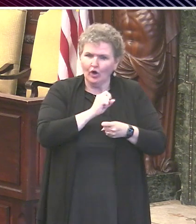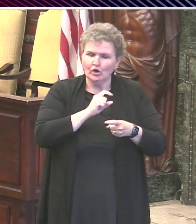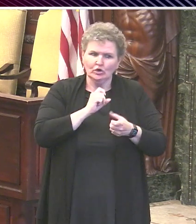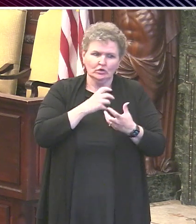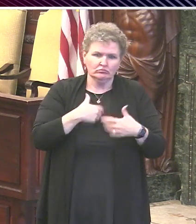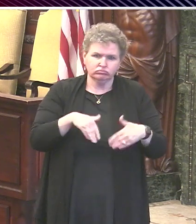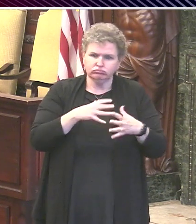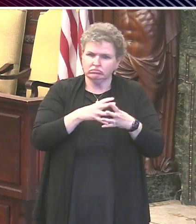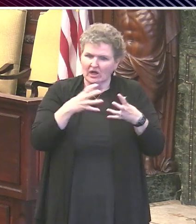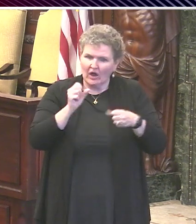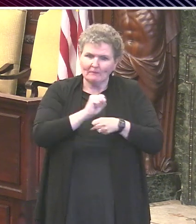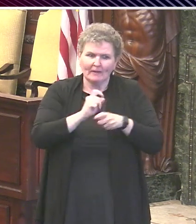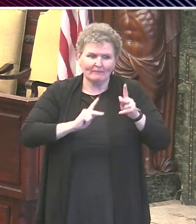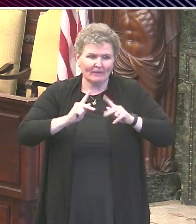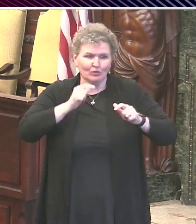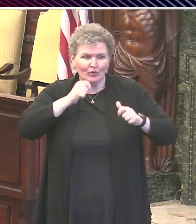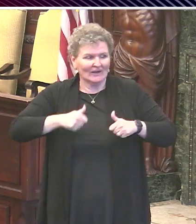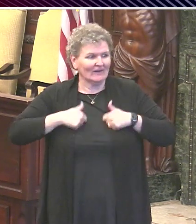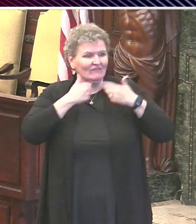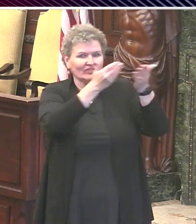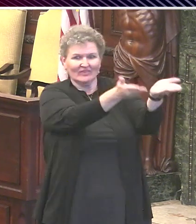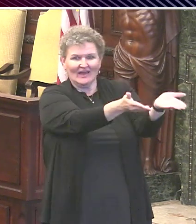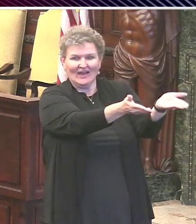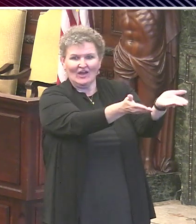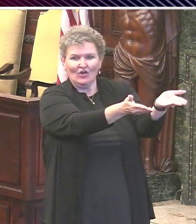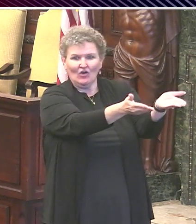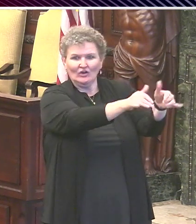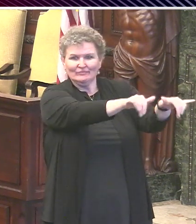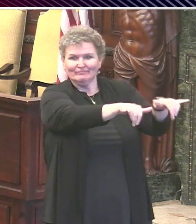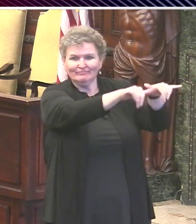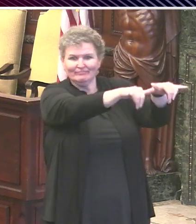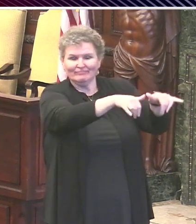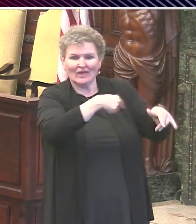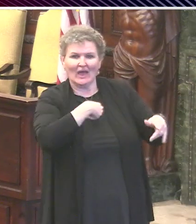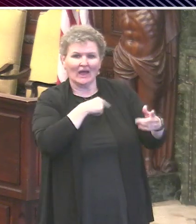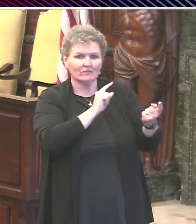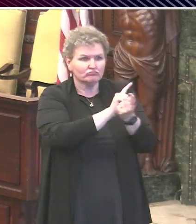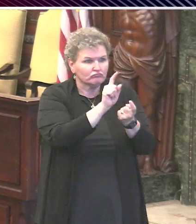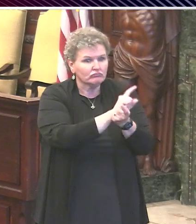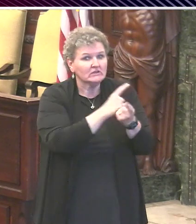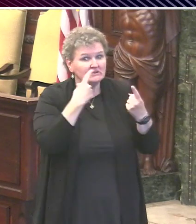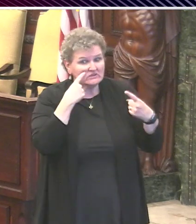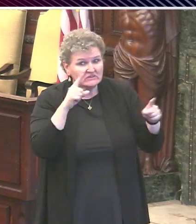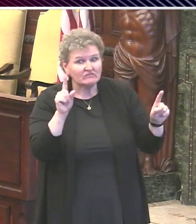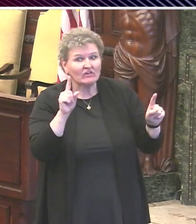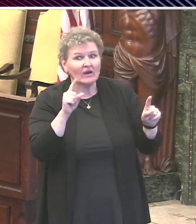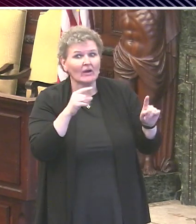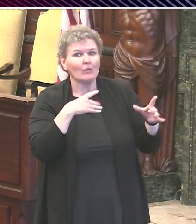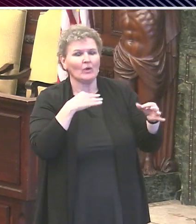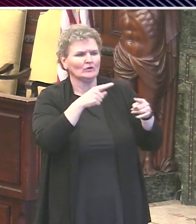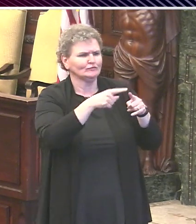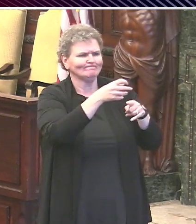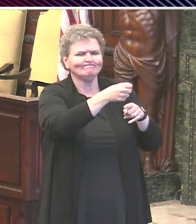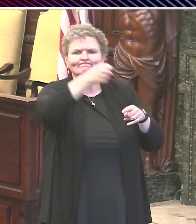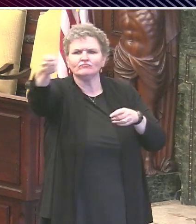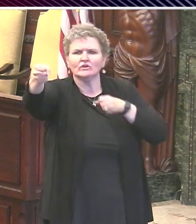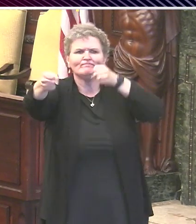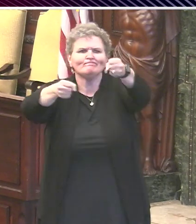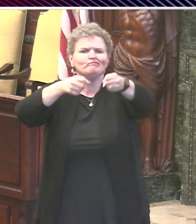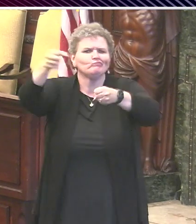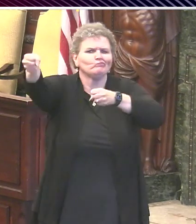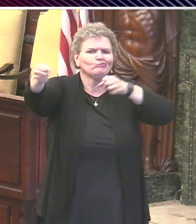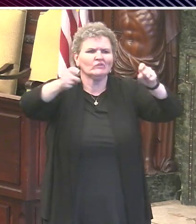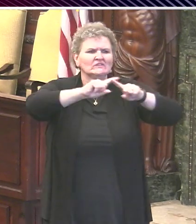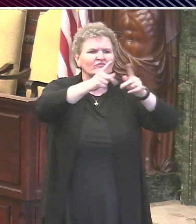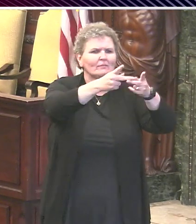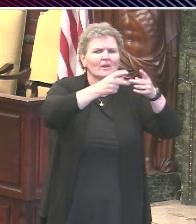folks in the encampment. Some have been successful in our interaction. We've been able to place people in various places that are safe.